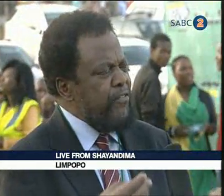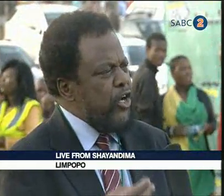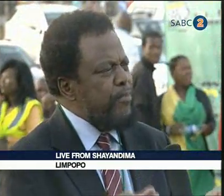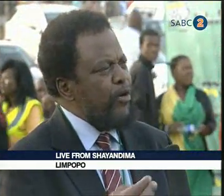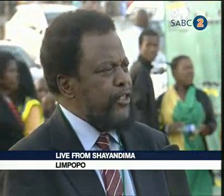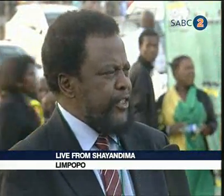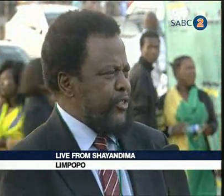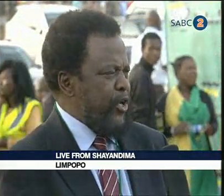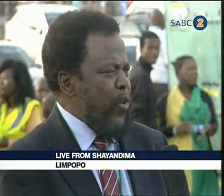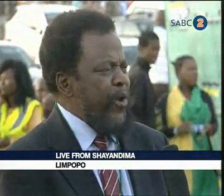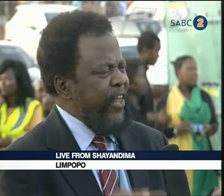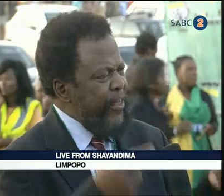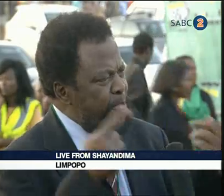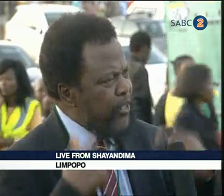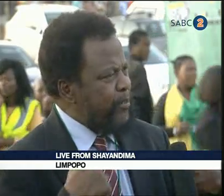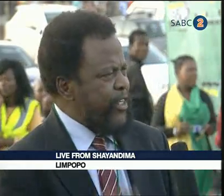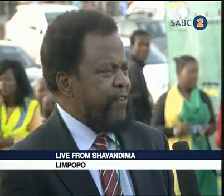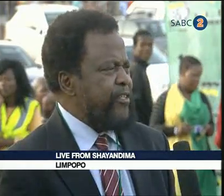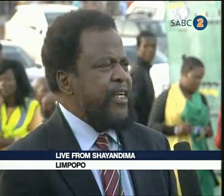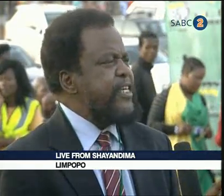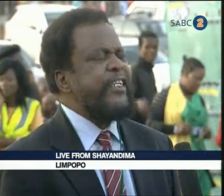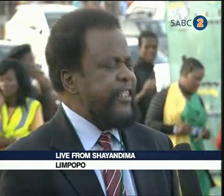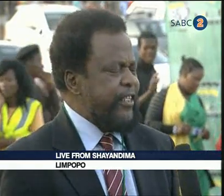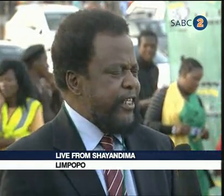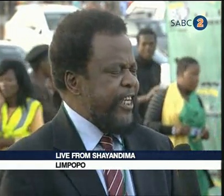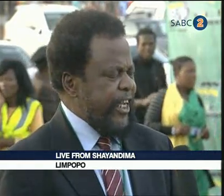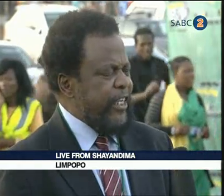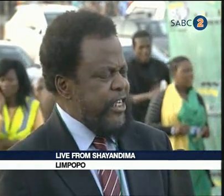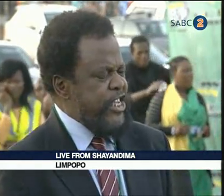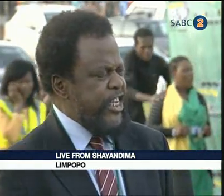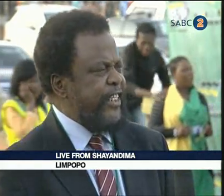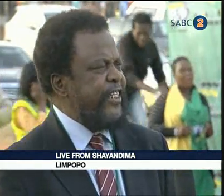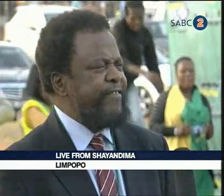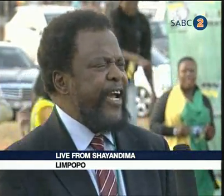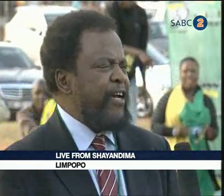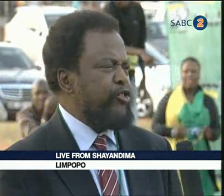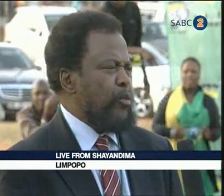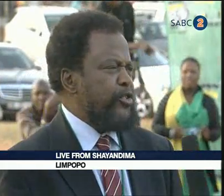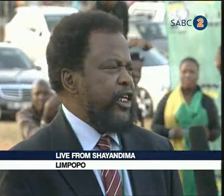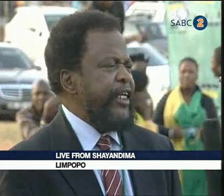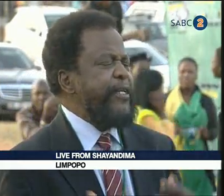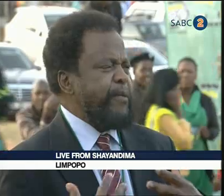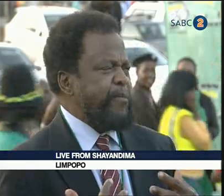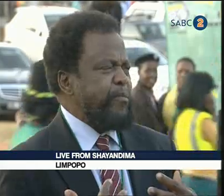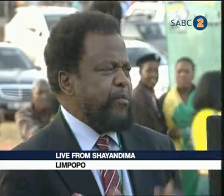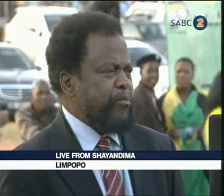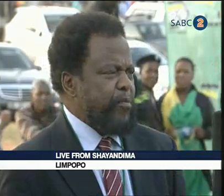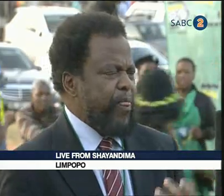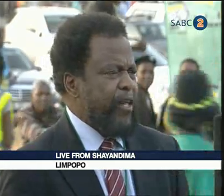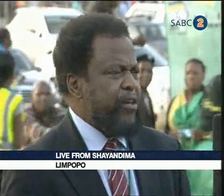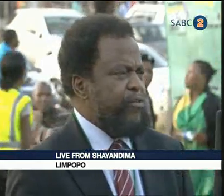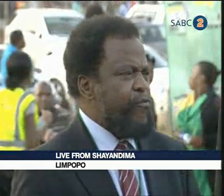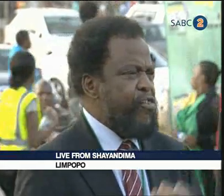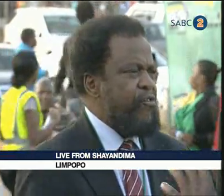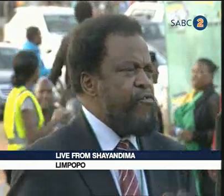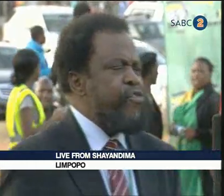nature of the economic policies, whether the policies themselves can deliver enough jobs. To someone who